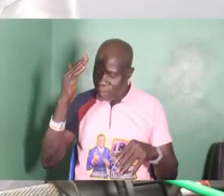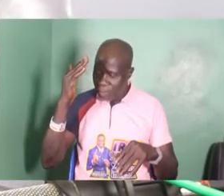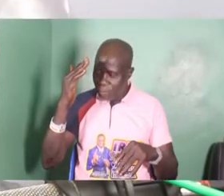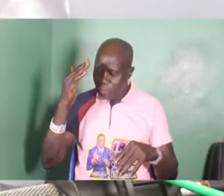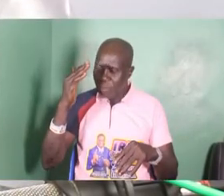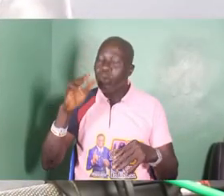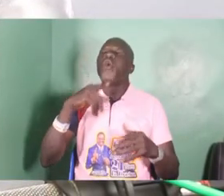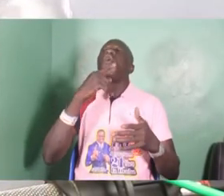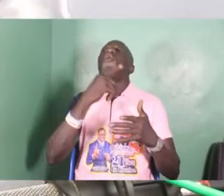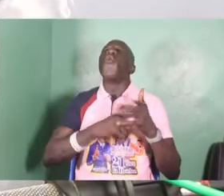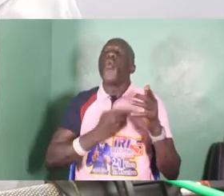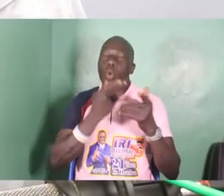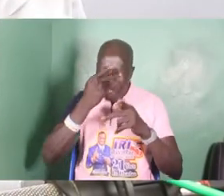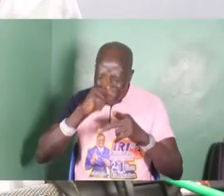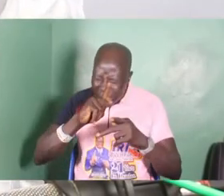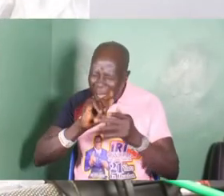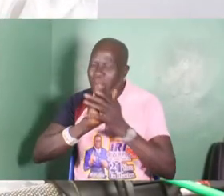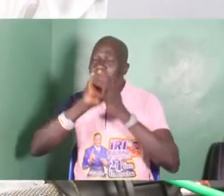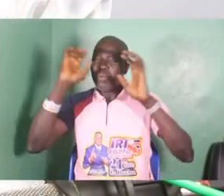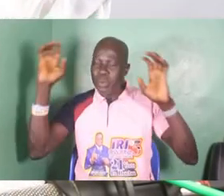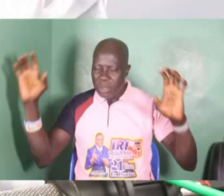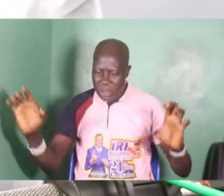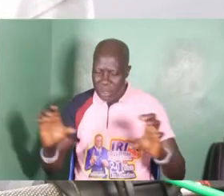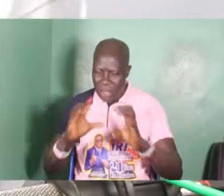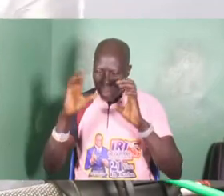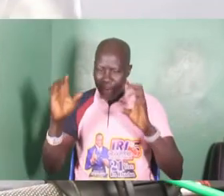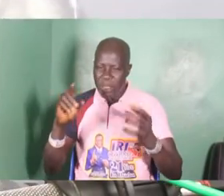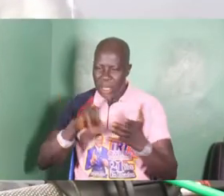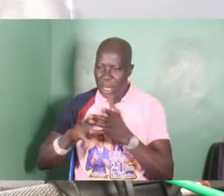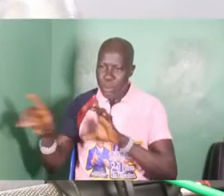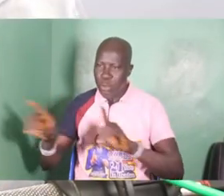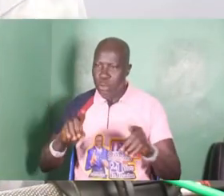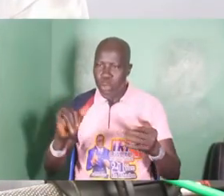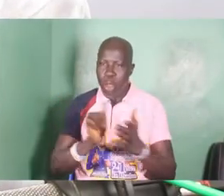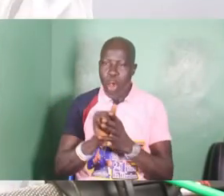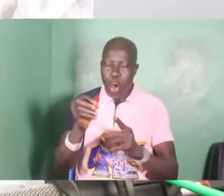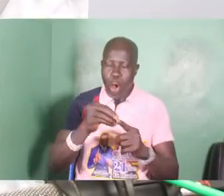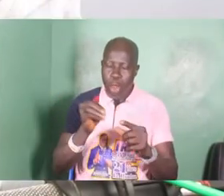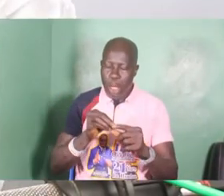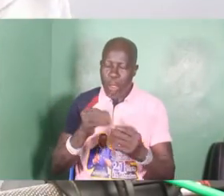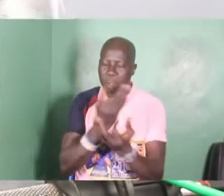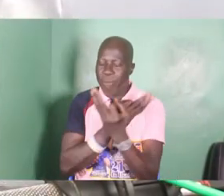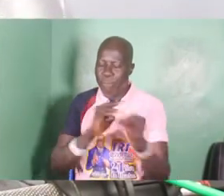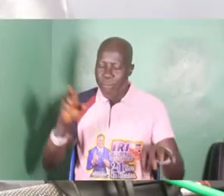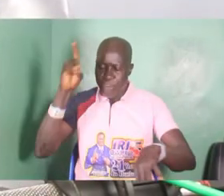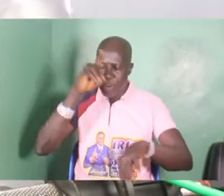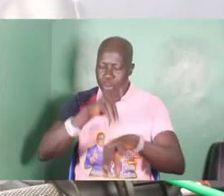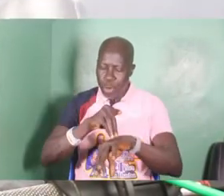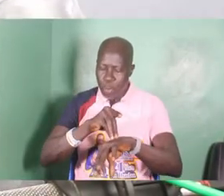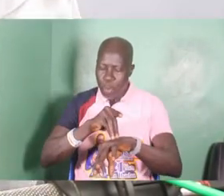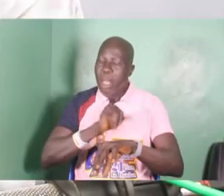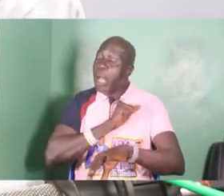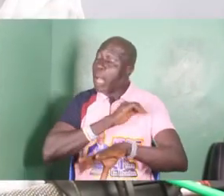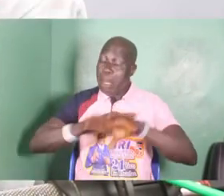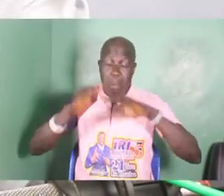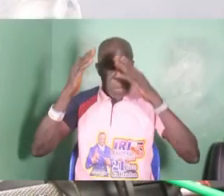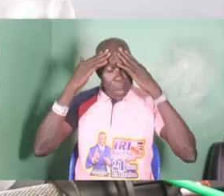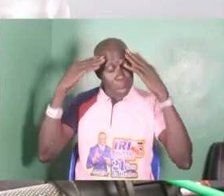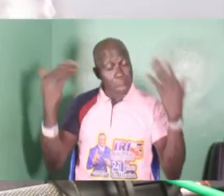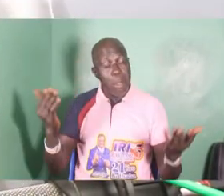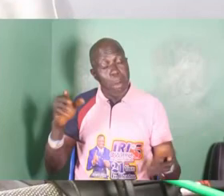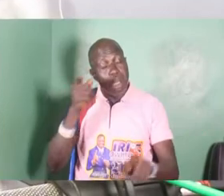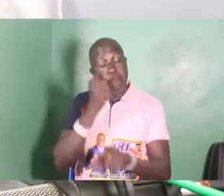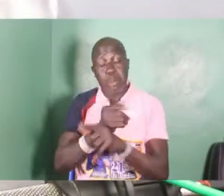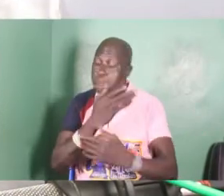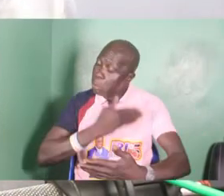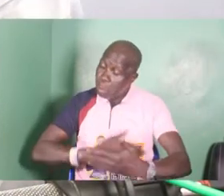Irú ayẹyẹ àtàríyá tó ṣe lónìí. The celebration and party you are doing today. Bóyá ẹ ń ṣe freedom bẹ́ẹ̀ yẹn. Maybe you are doing graduation. Mi ò wá mọ̀ bóyá ẹsẹ̀ ń bímọ nínú